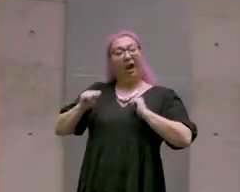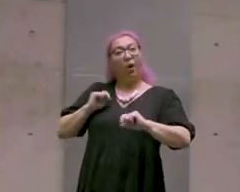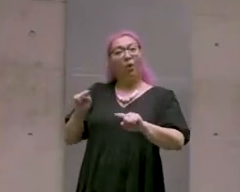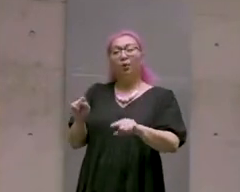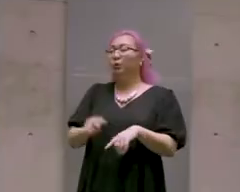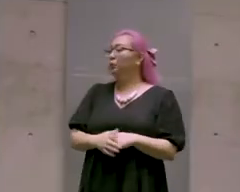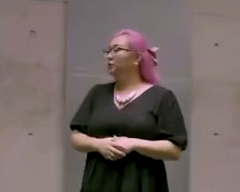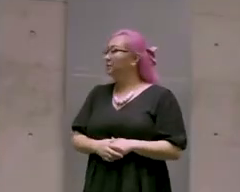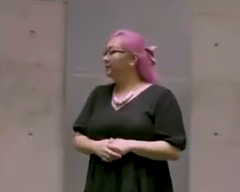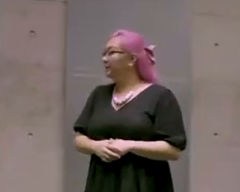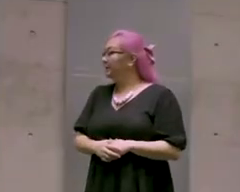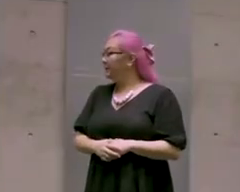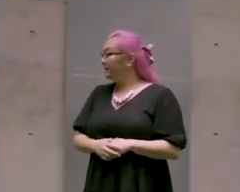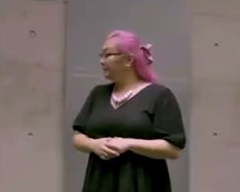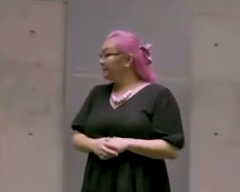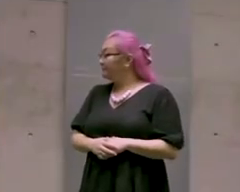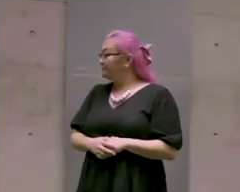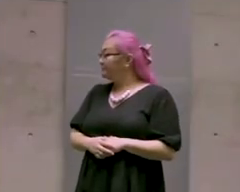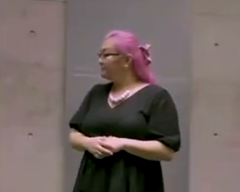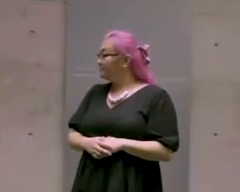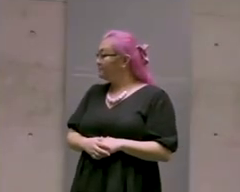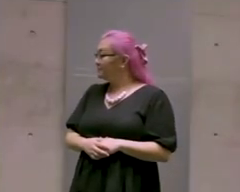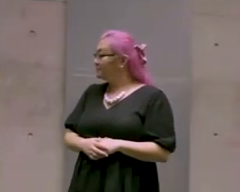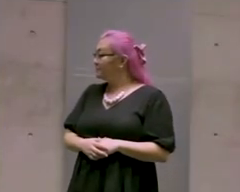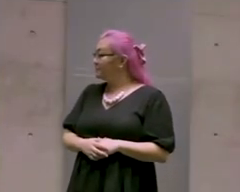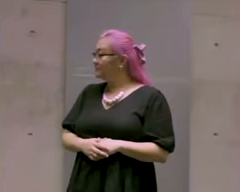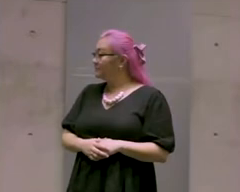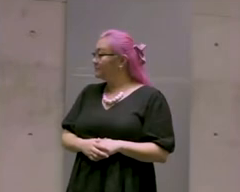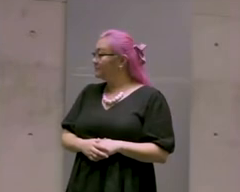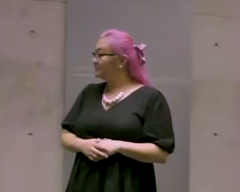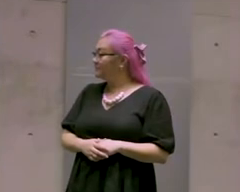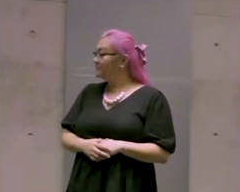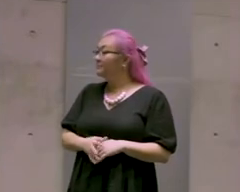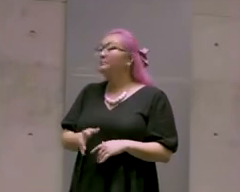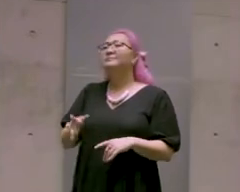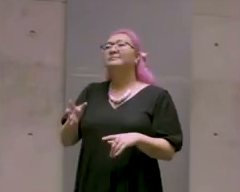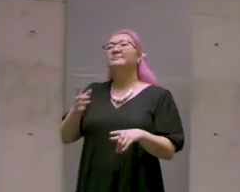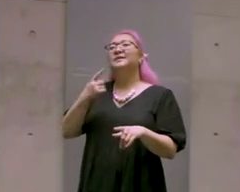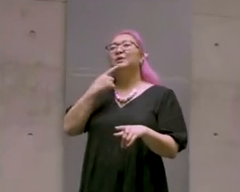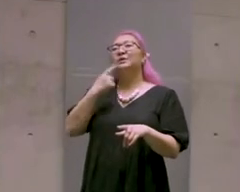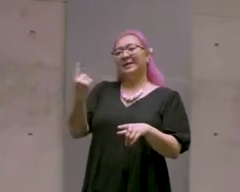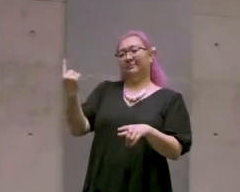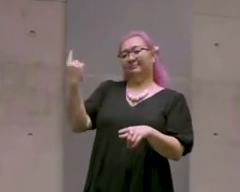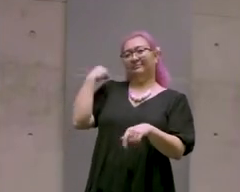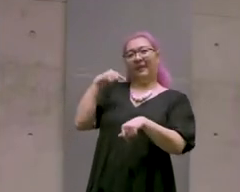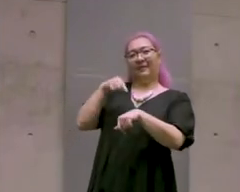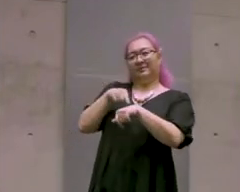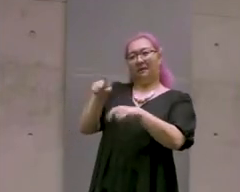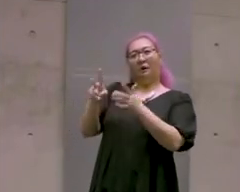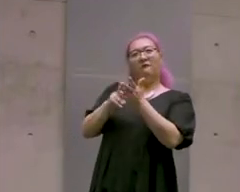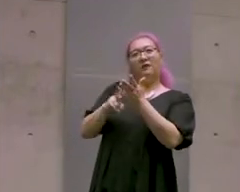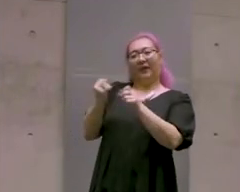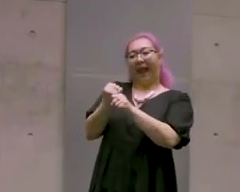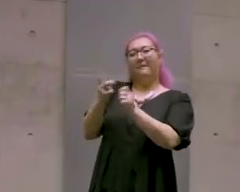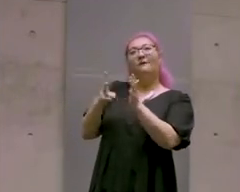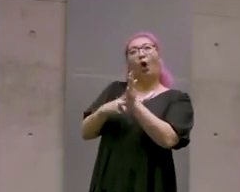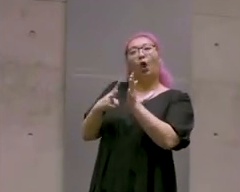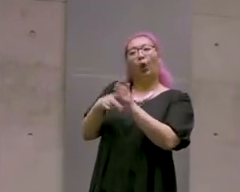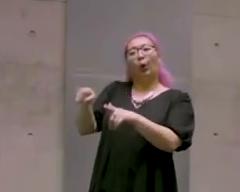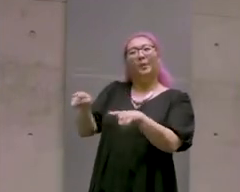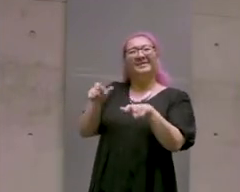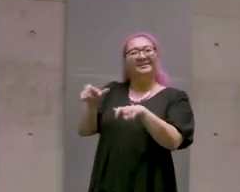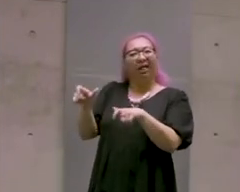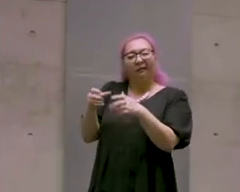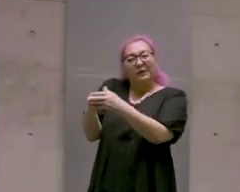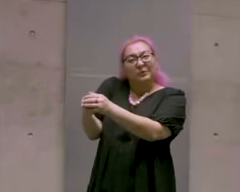something like Thomas Was Alone, and you said Volume was still a fairly indie ad hoc, I think is the polite word. Ad hoc. Yeah. Then going to